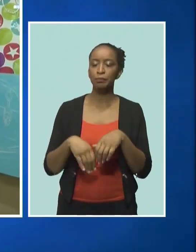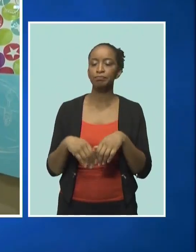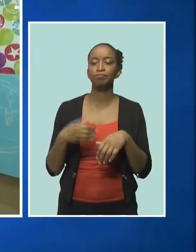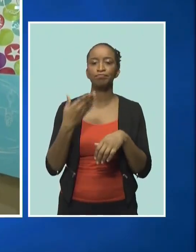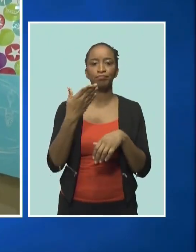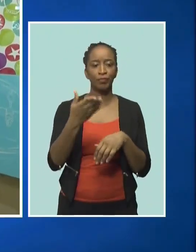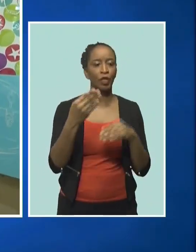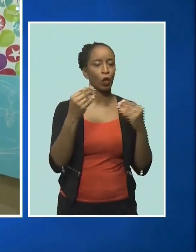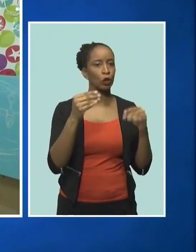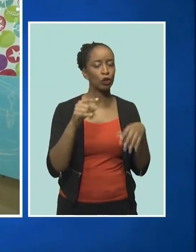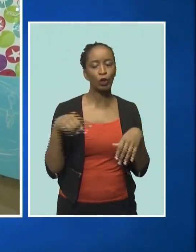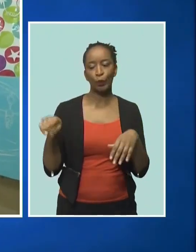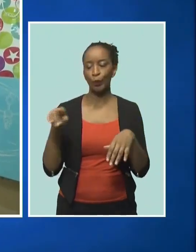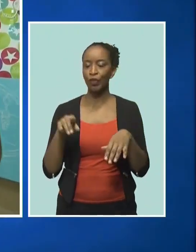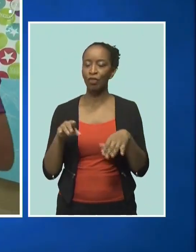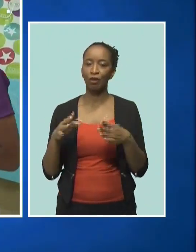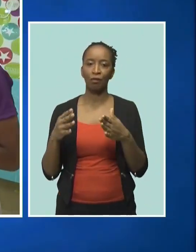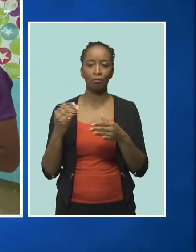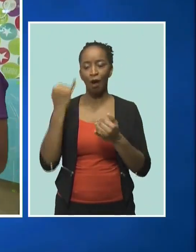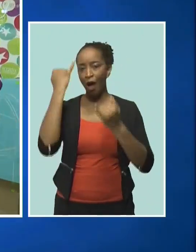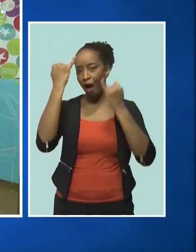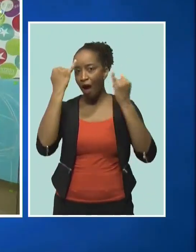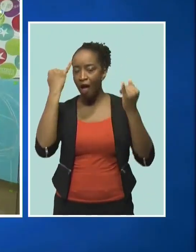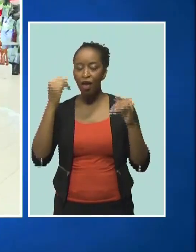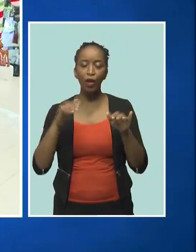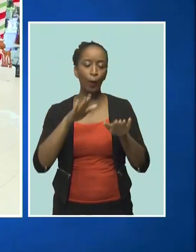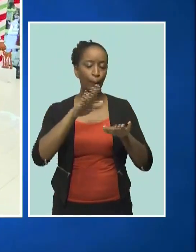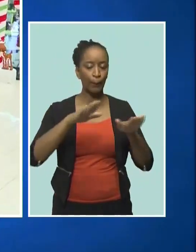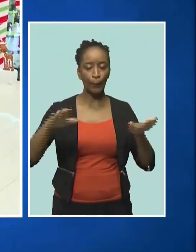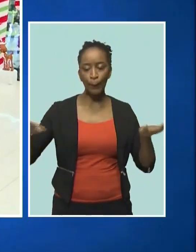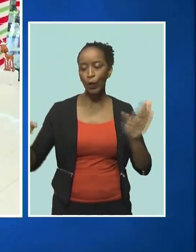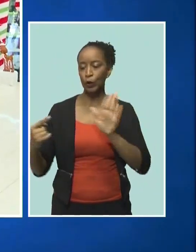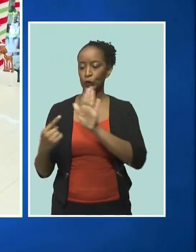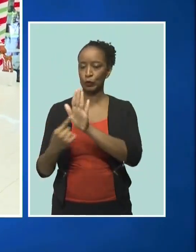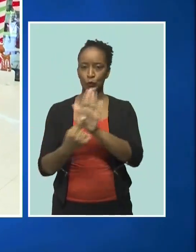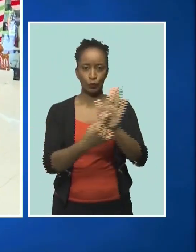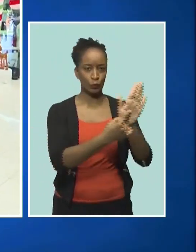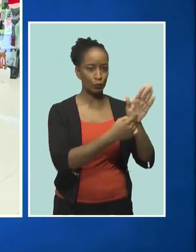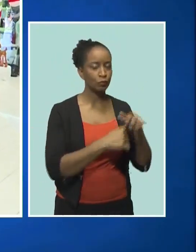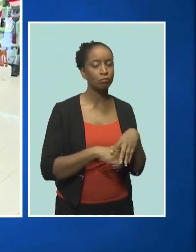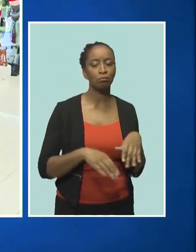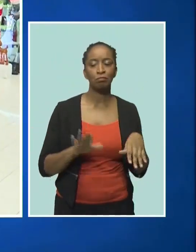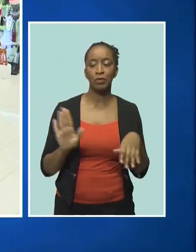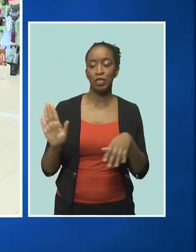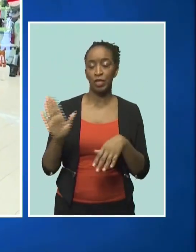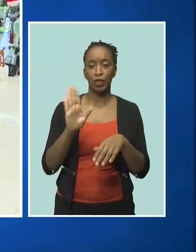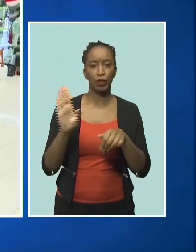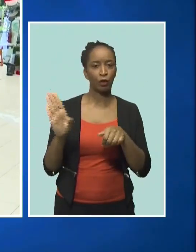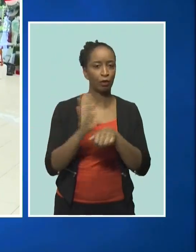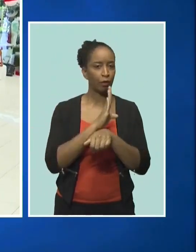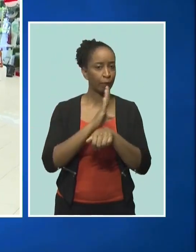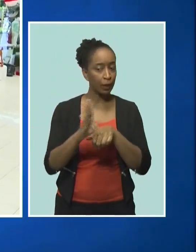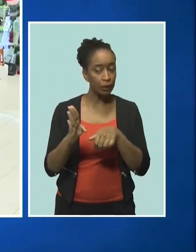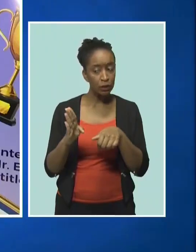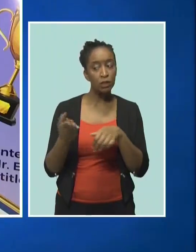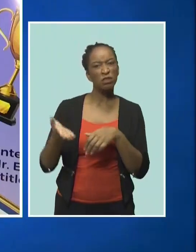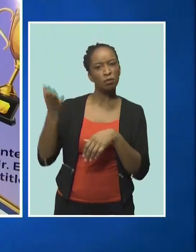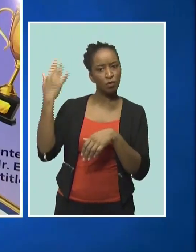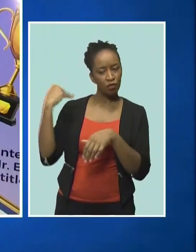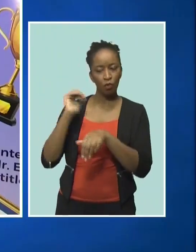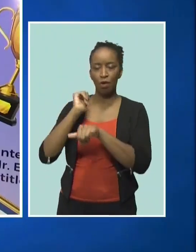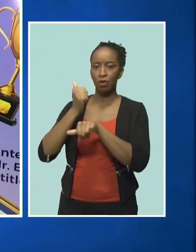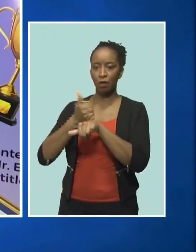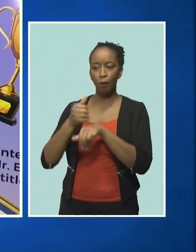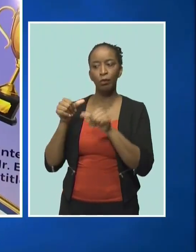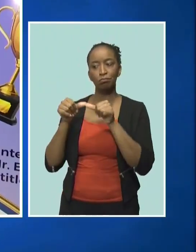of goods for sale. Founder Winston Cumberbatch notes many businesses created for the challenge are still operational. You'll be happy to